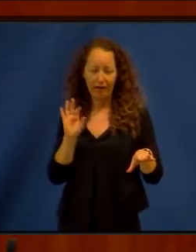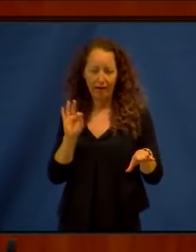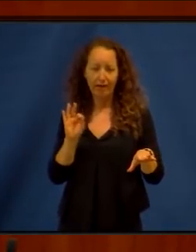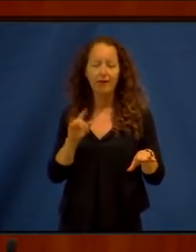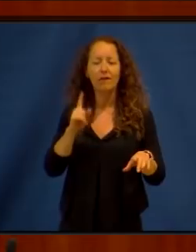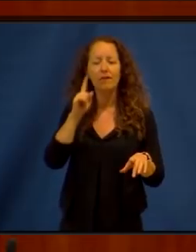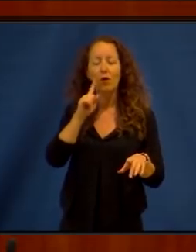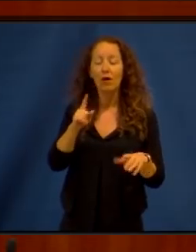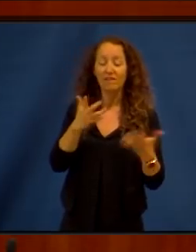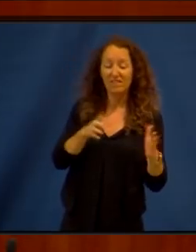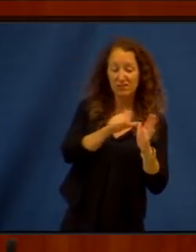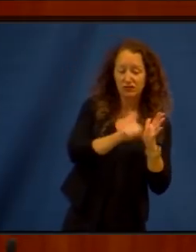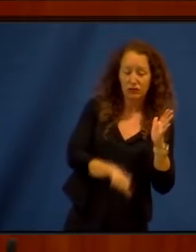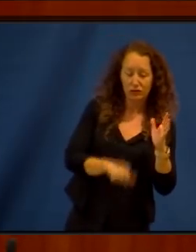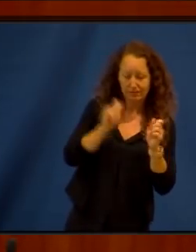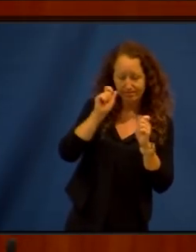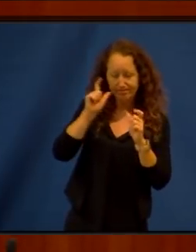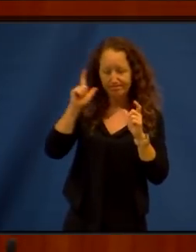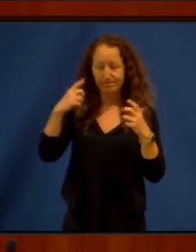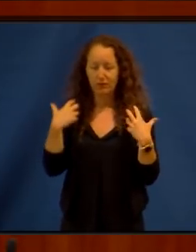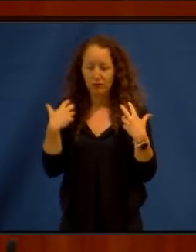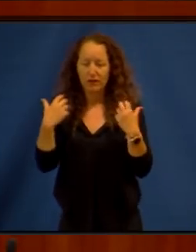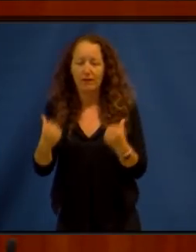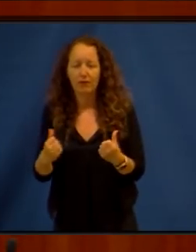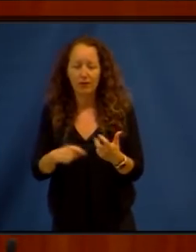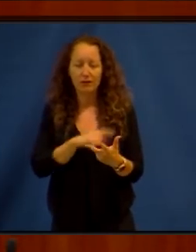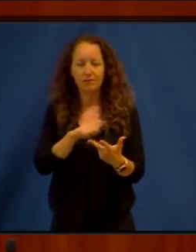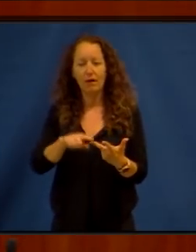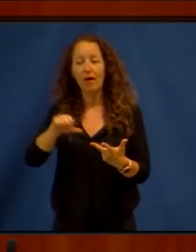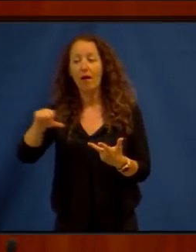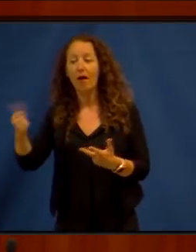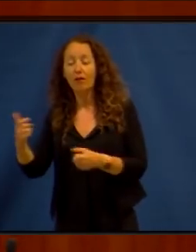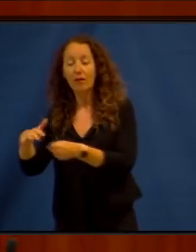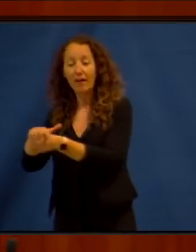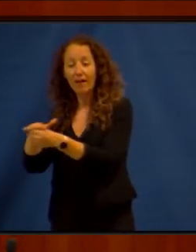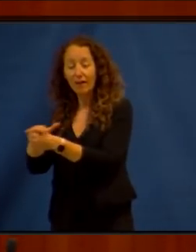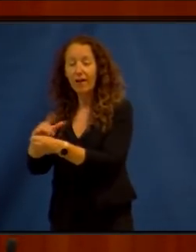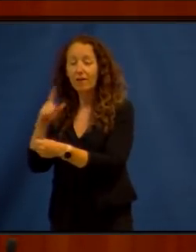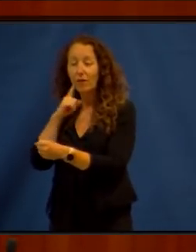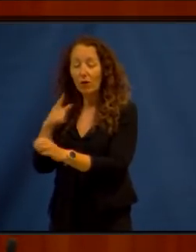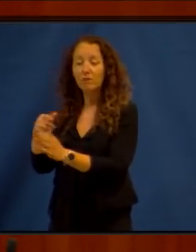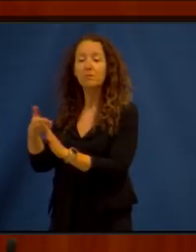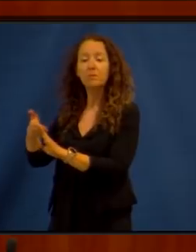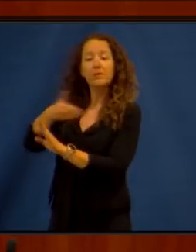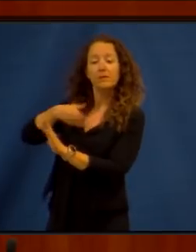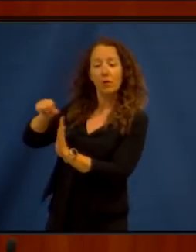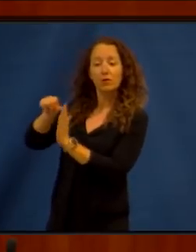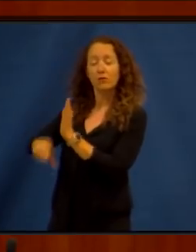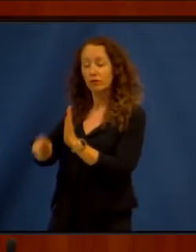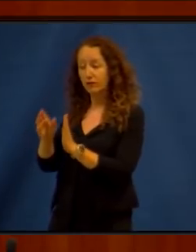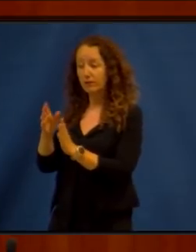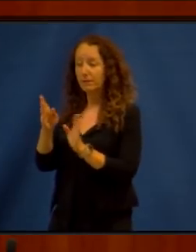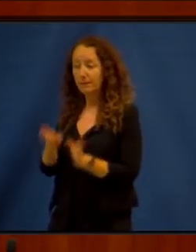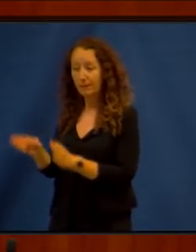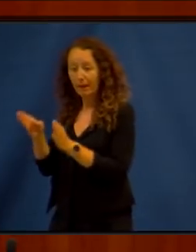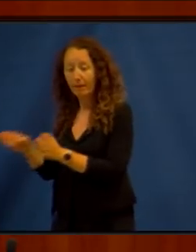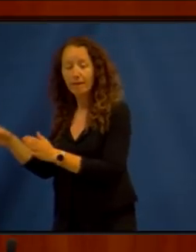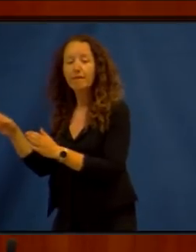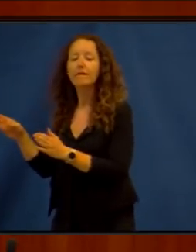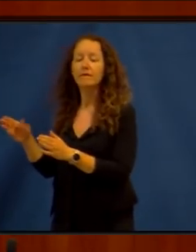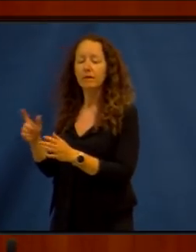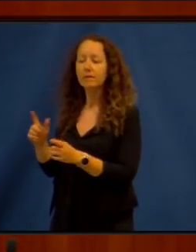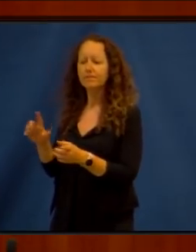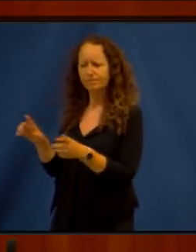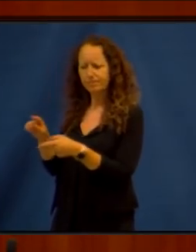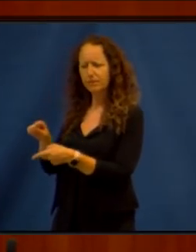in our pre-op, prep and hold area that's associated with the operating room. So we could potentially add 22 more